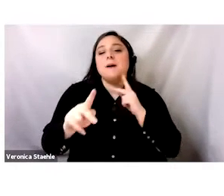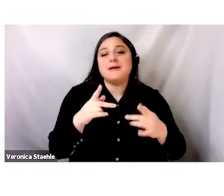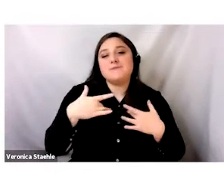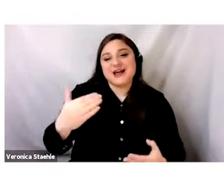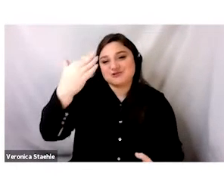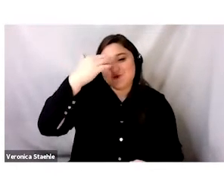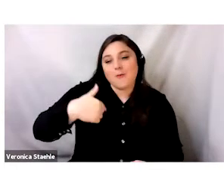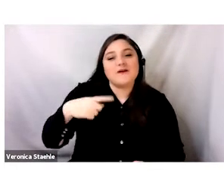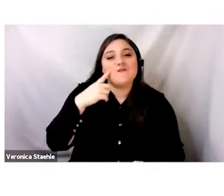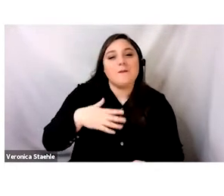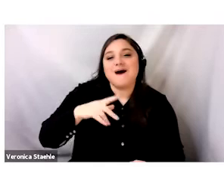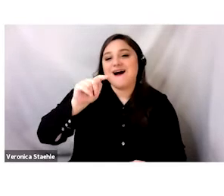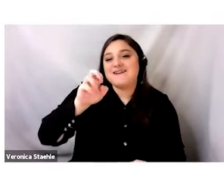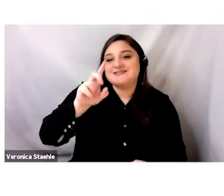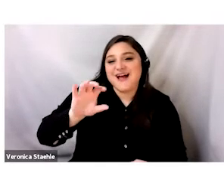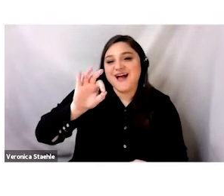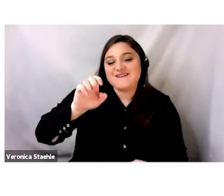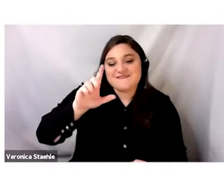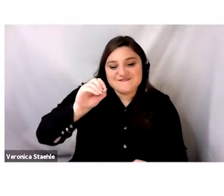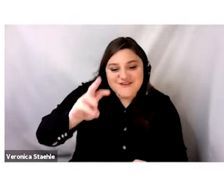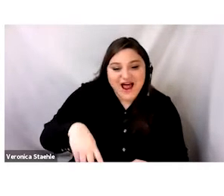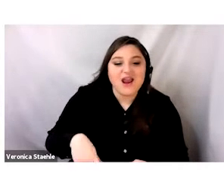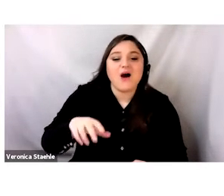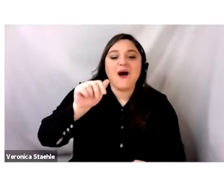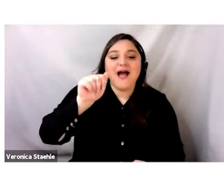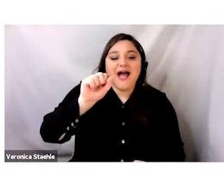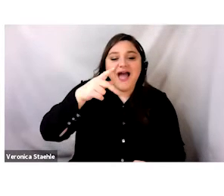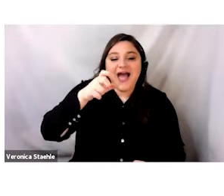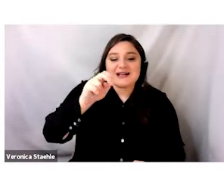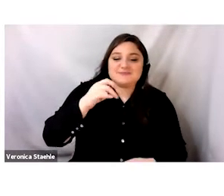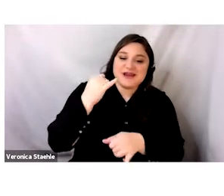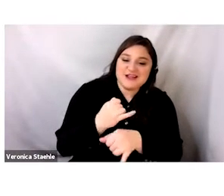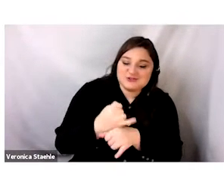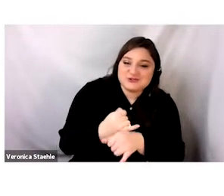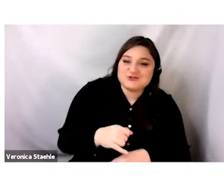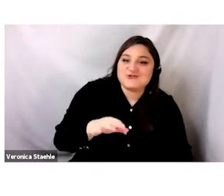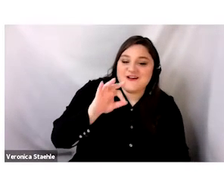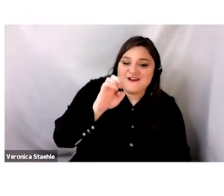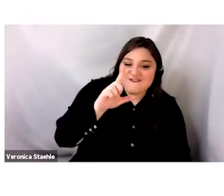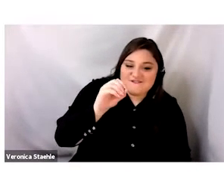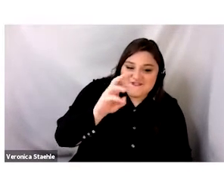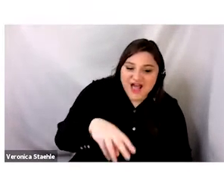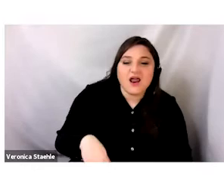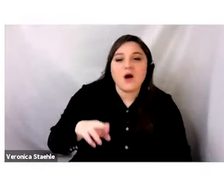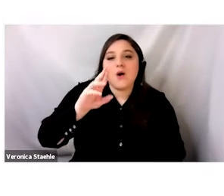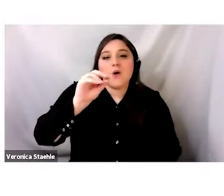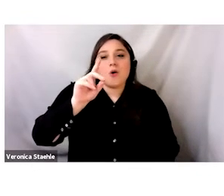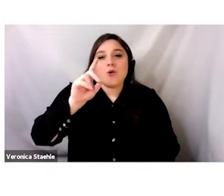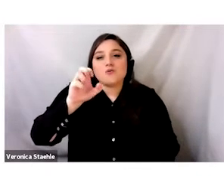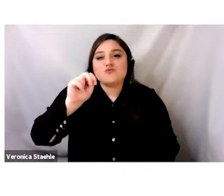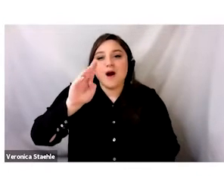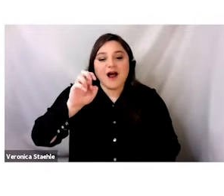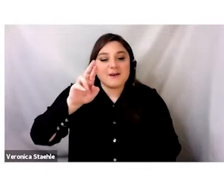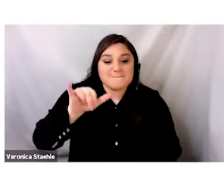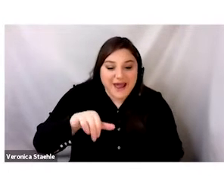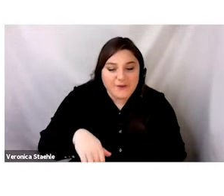TED fellow, being an Aspen Institute Civil Society fellow, Roddenberry, which if anyone knows Star Trek, Gene Roddenberry, they